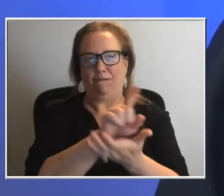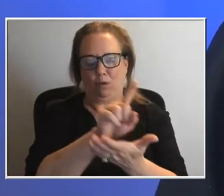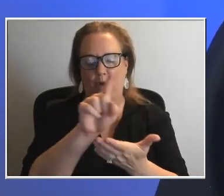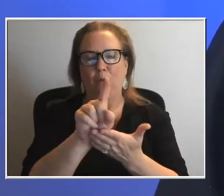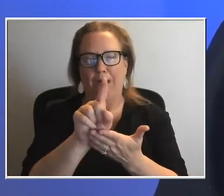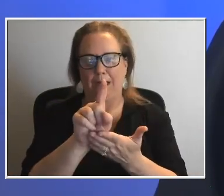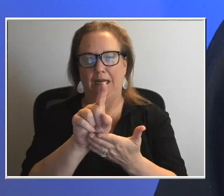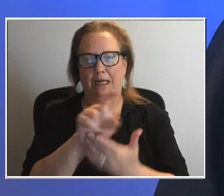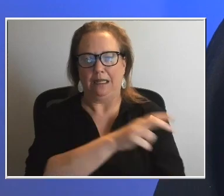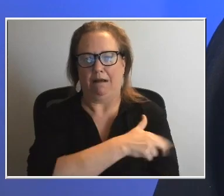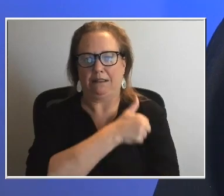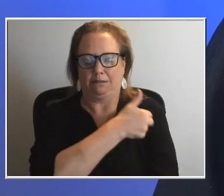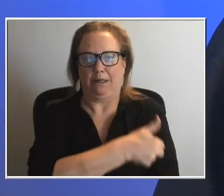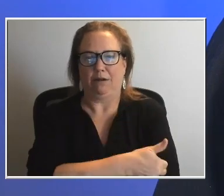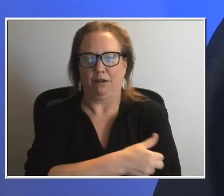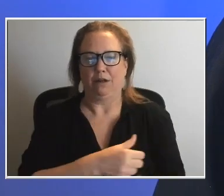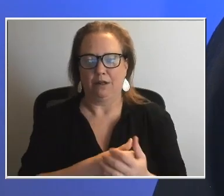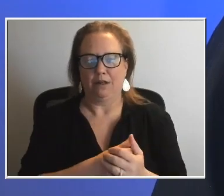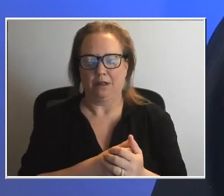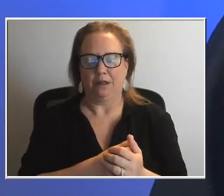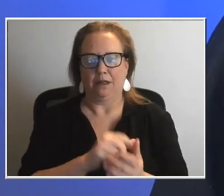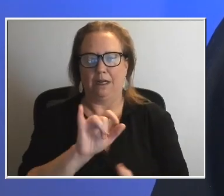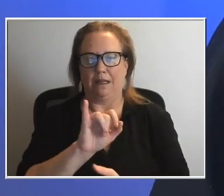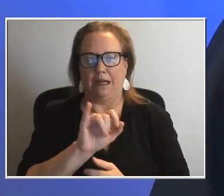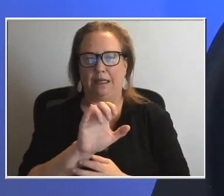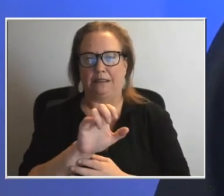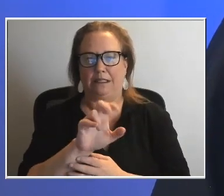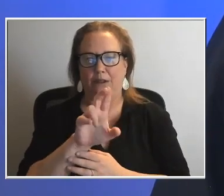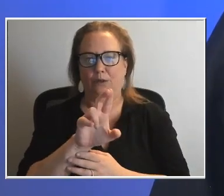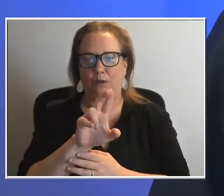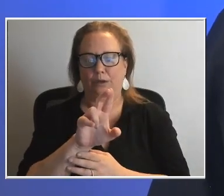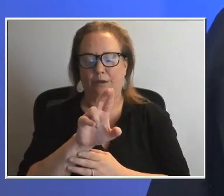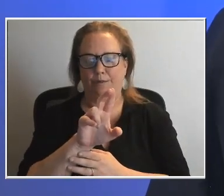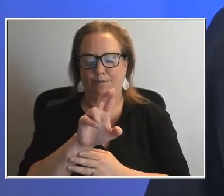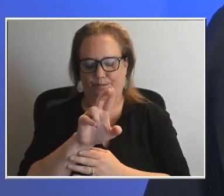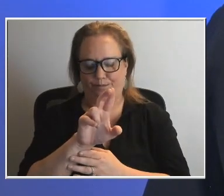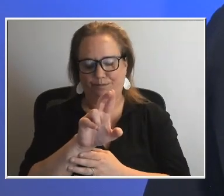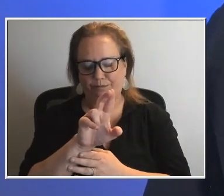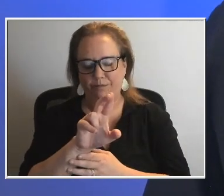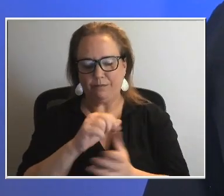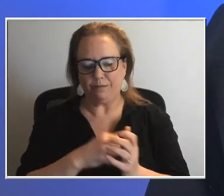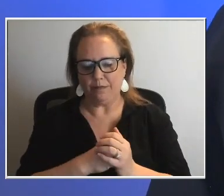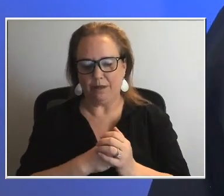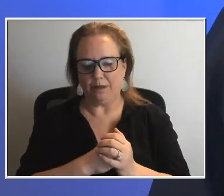the hospital, and in the ICU